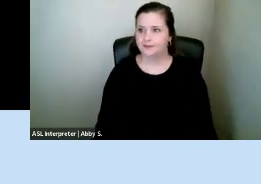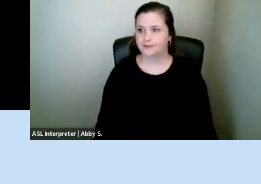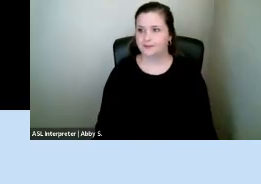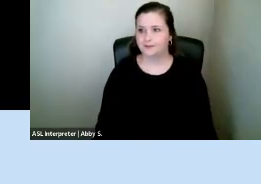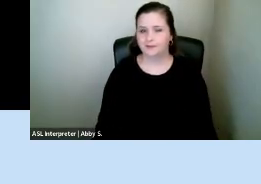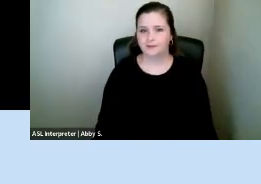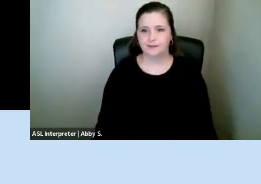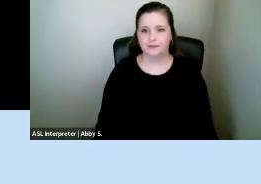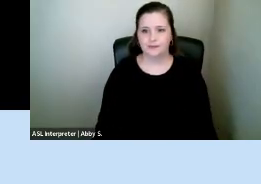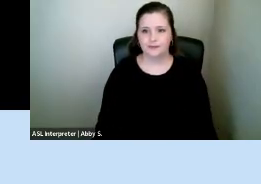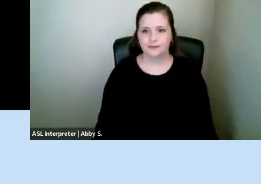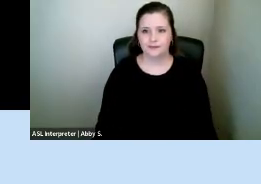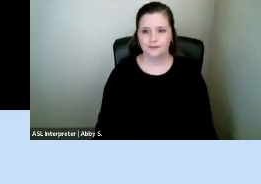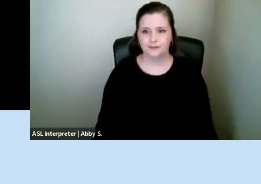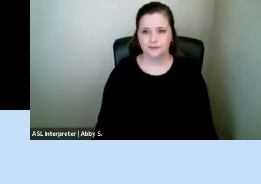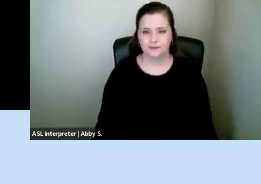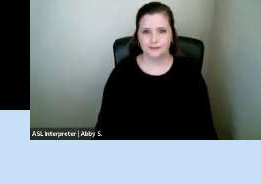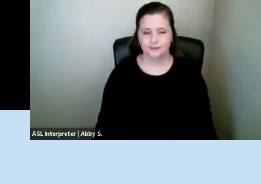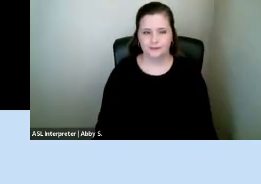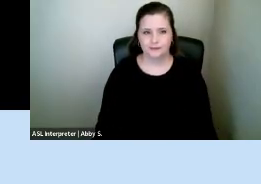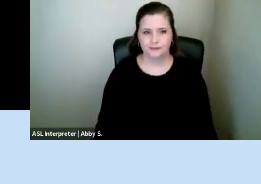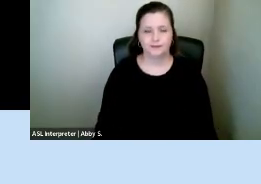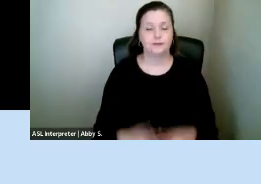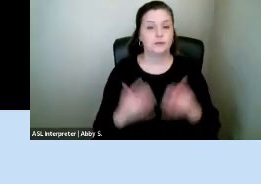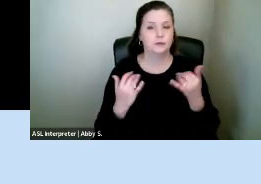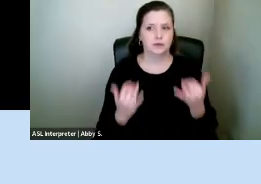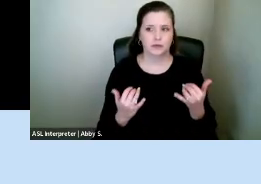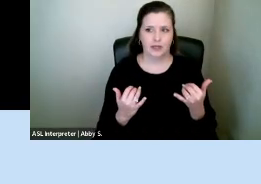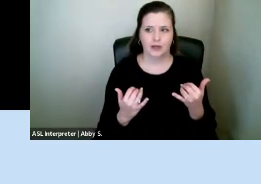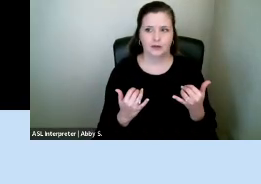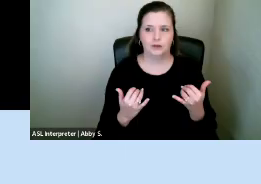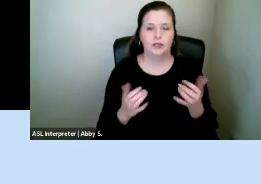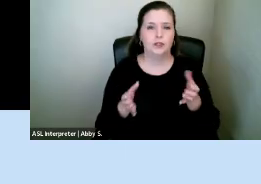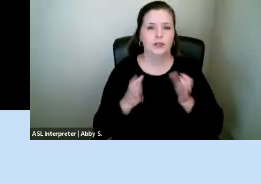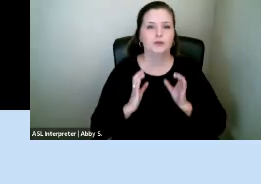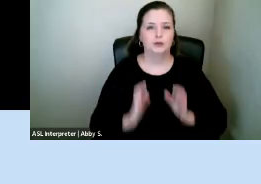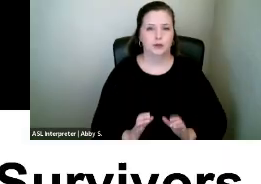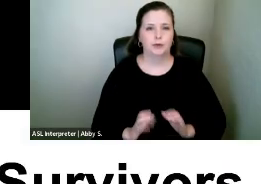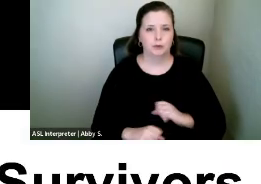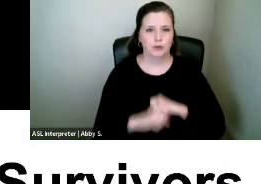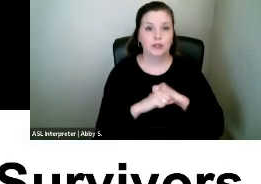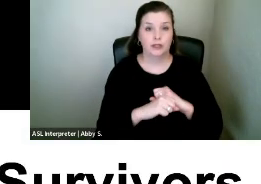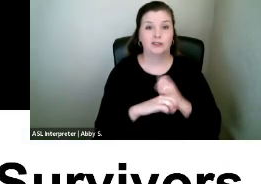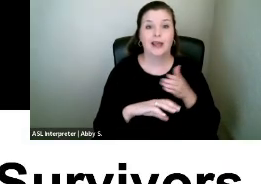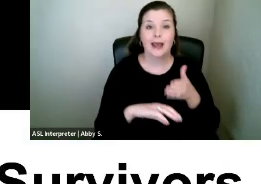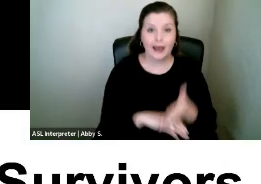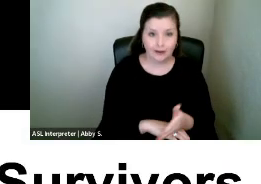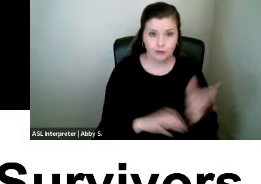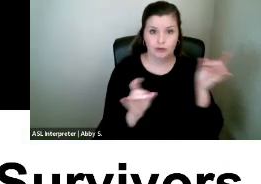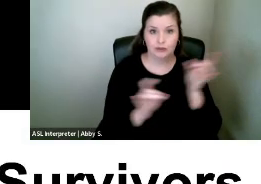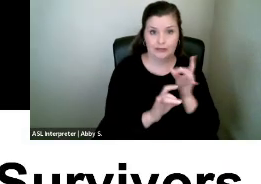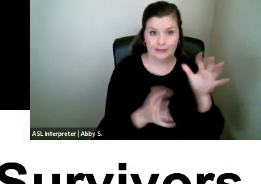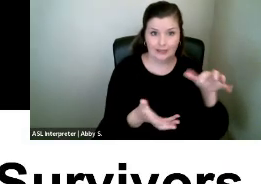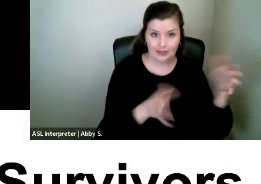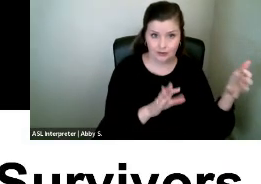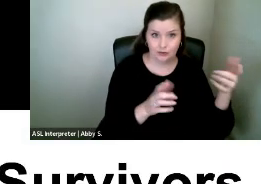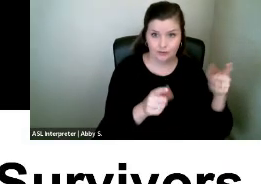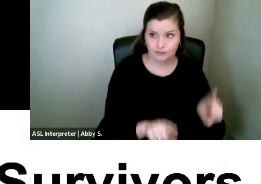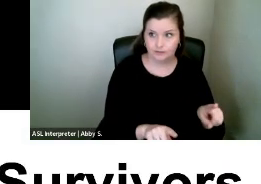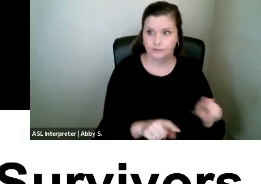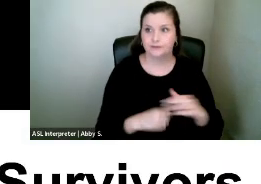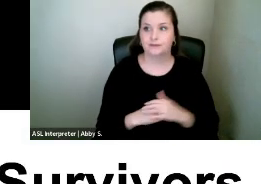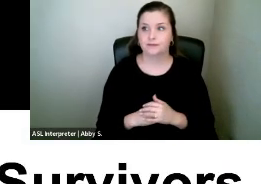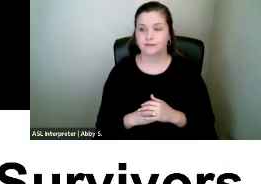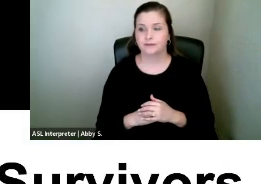So let's talk a little bit about consumer protections after a disaster strikes. So some protections